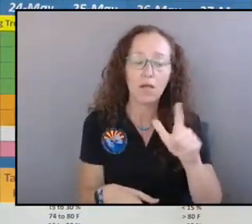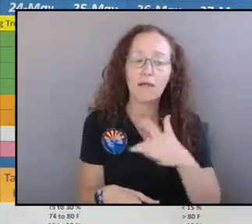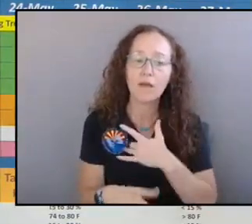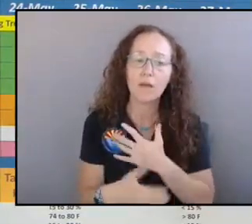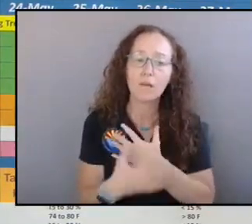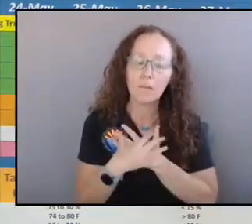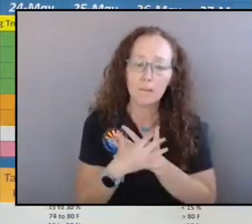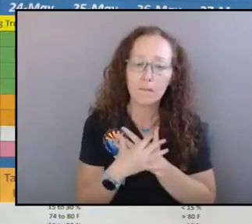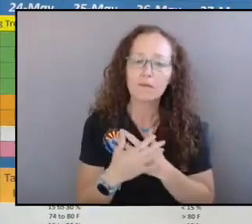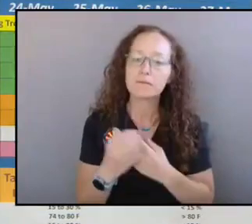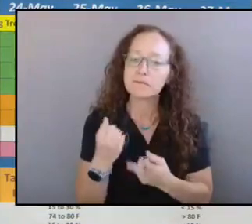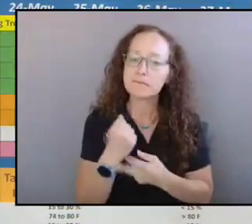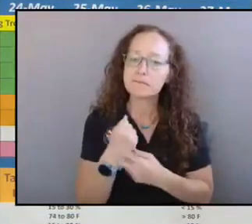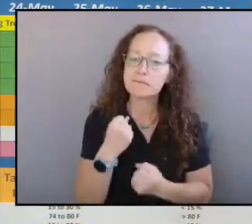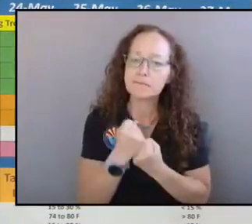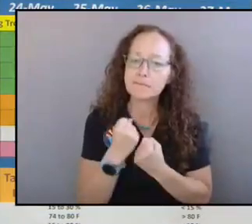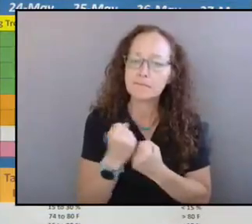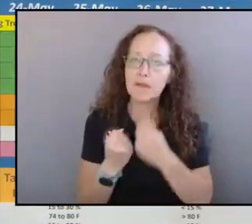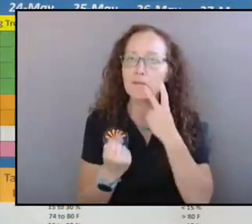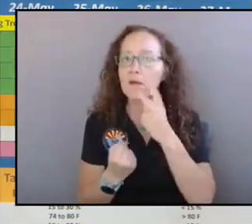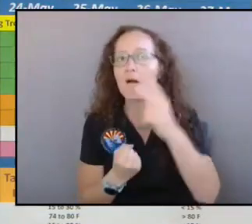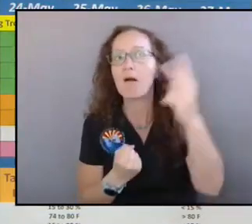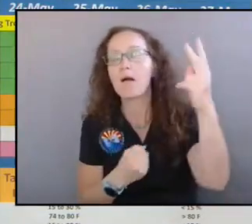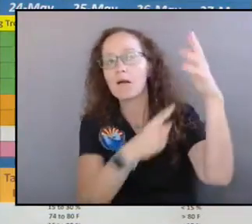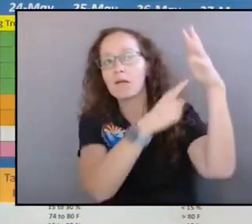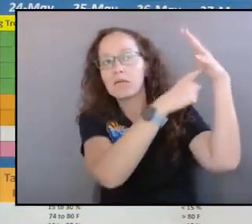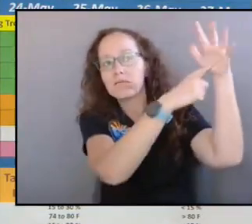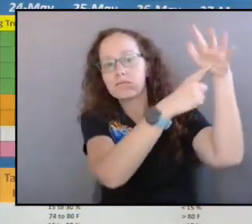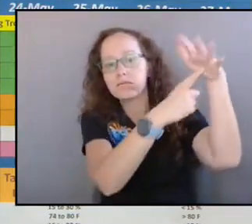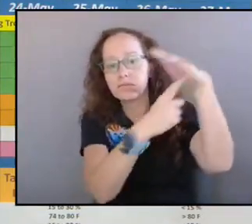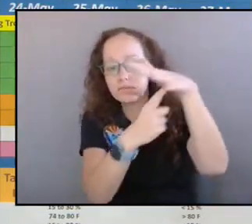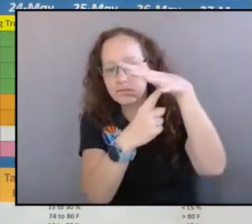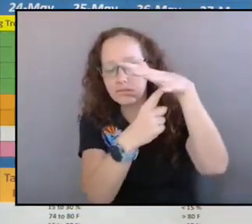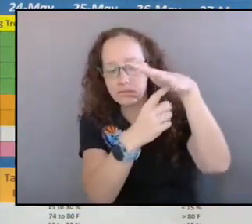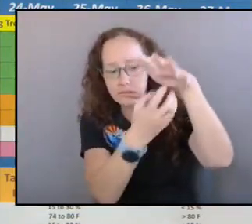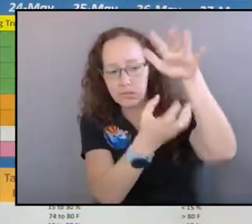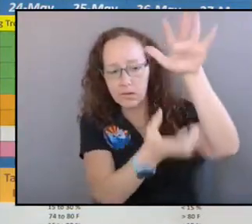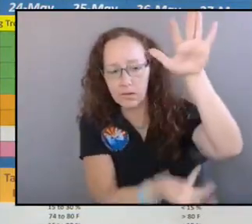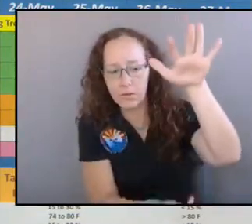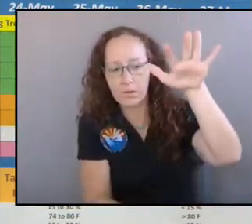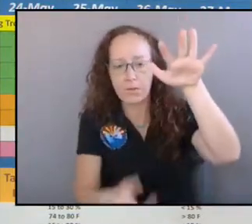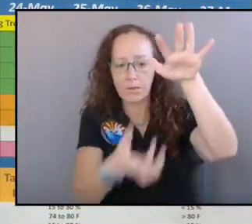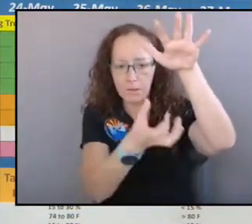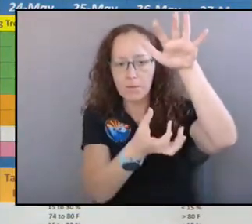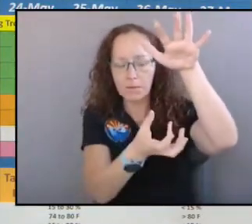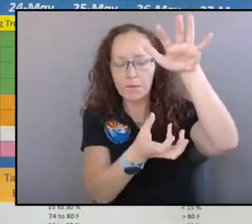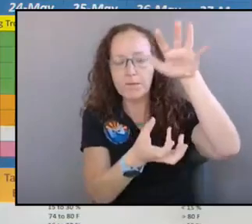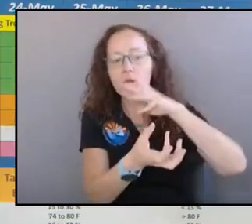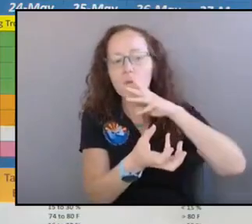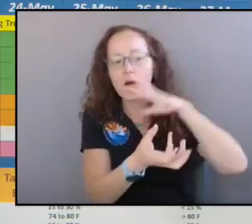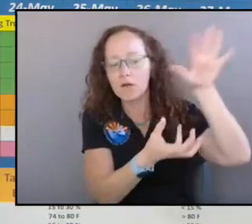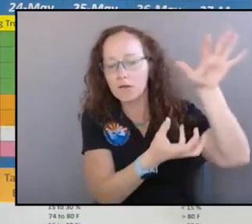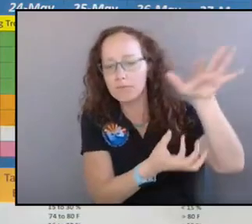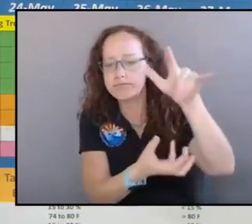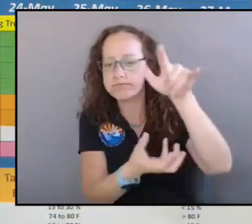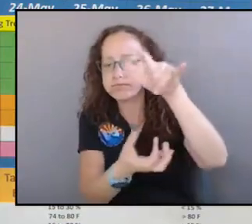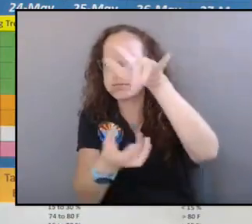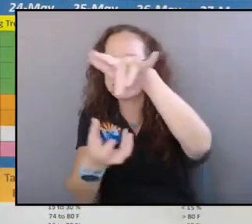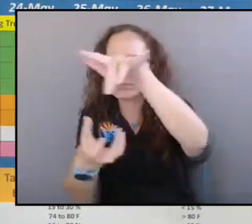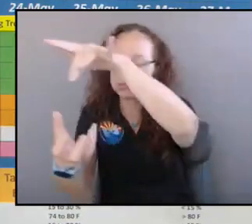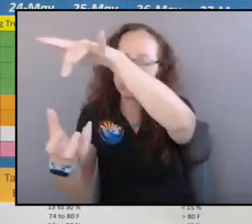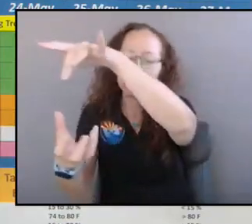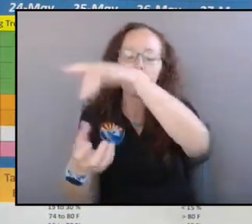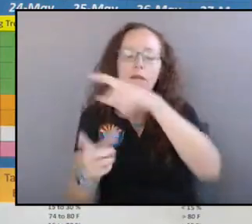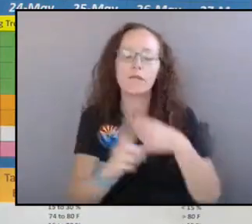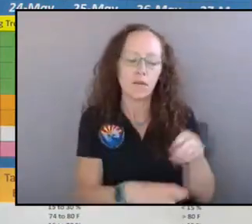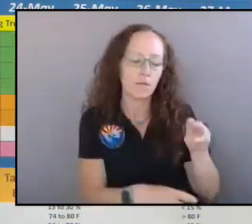a Chinook pulling water from the monastery pond, and they were flying south up 518 to